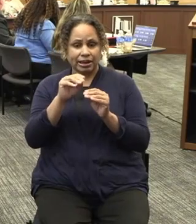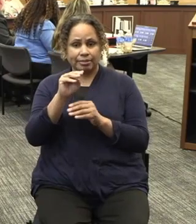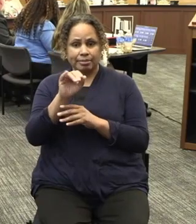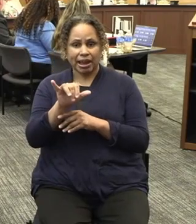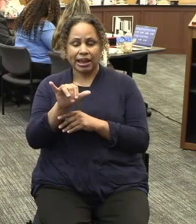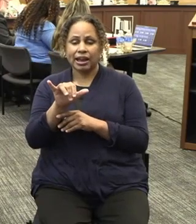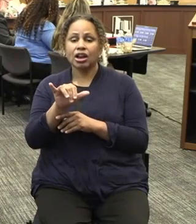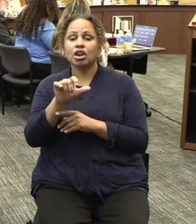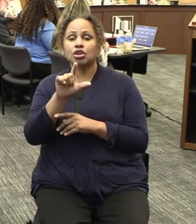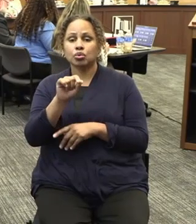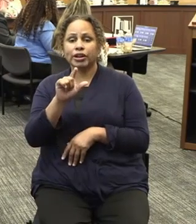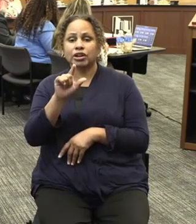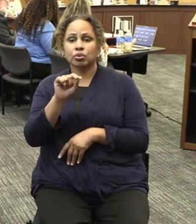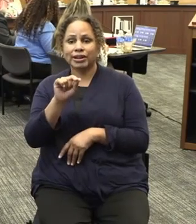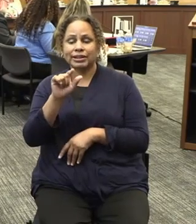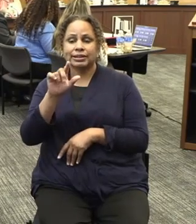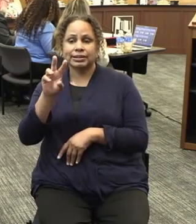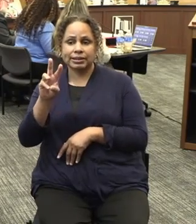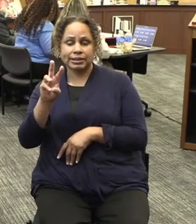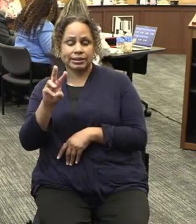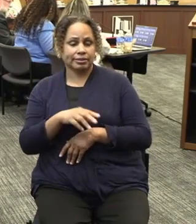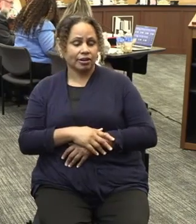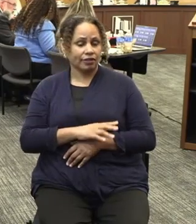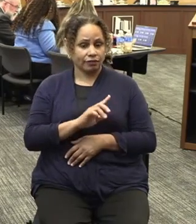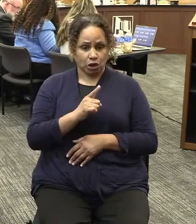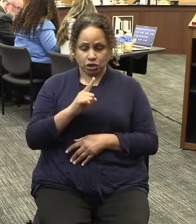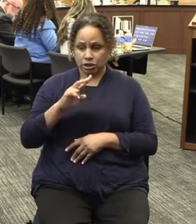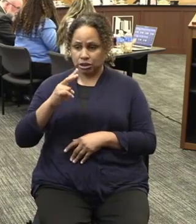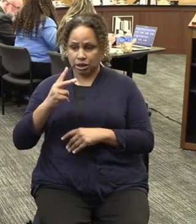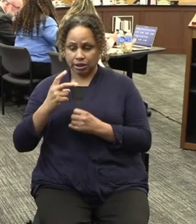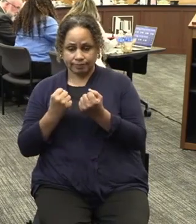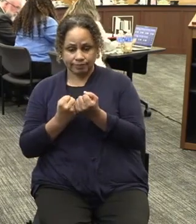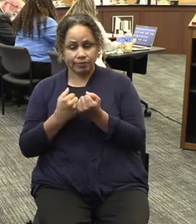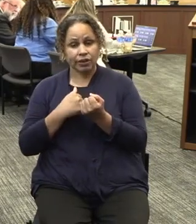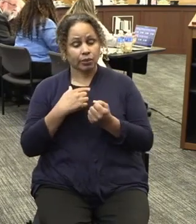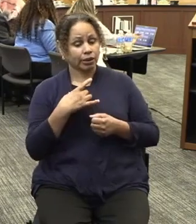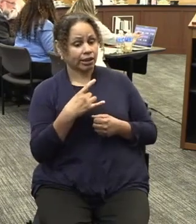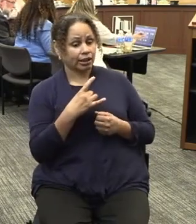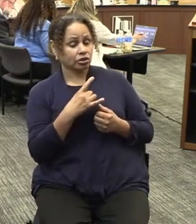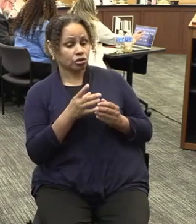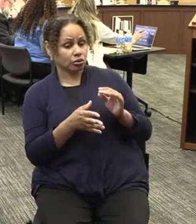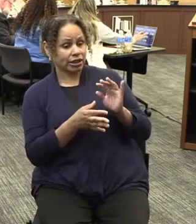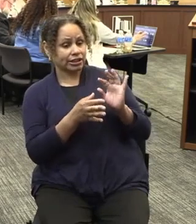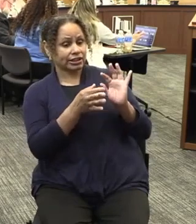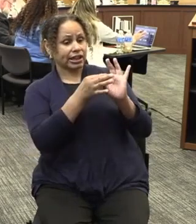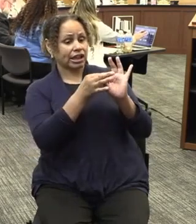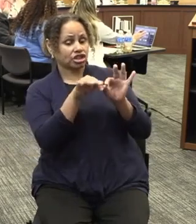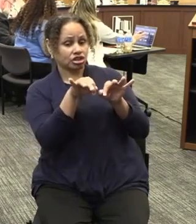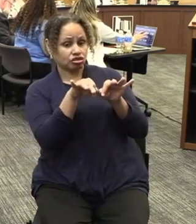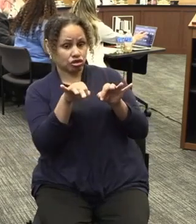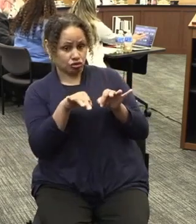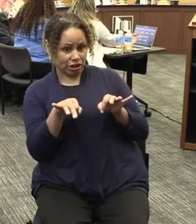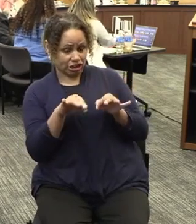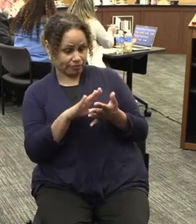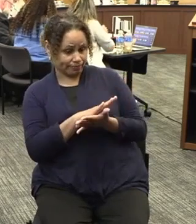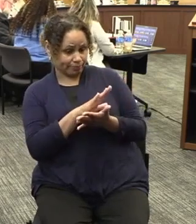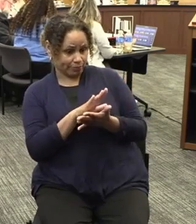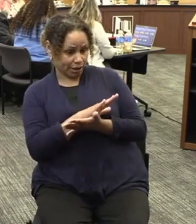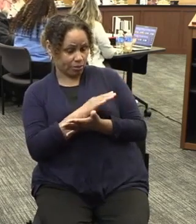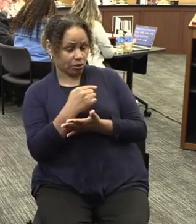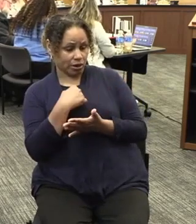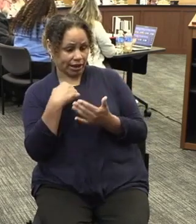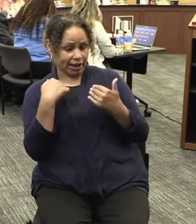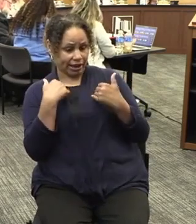Second. Concern I have, I'd like to attach the transcripts on what I got censured for to the